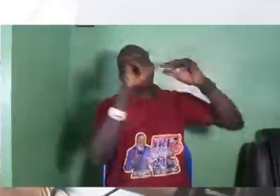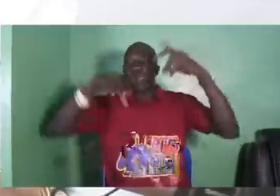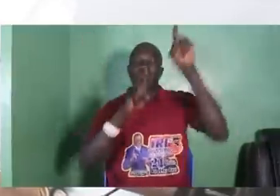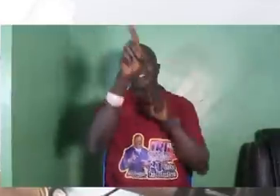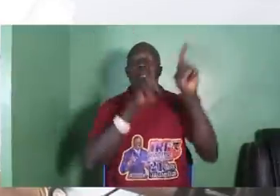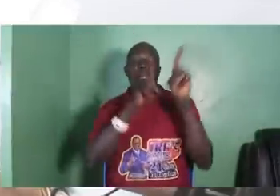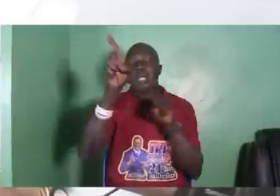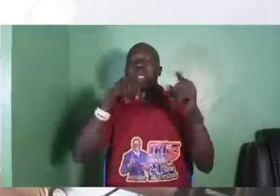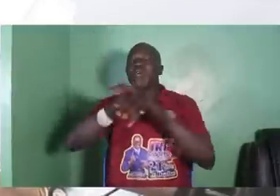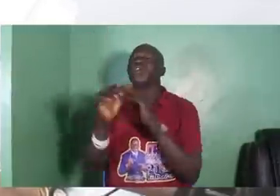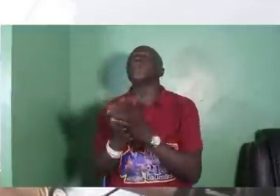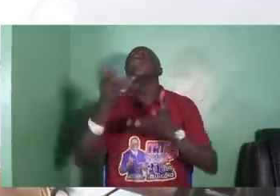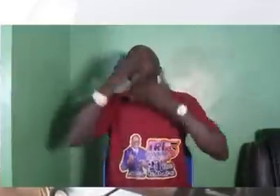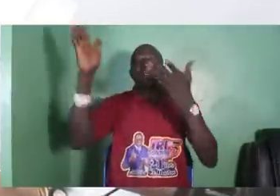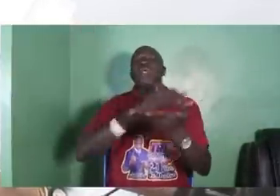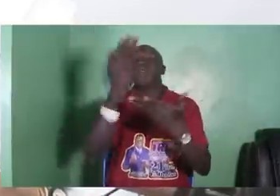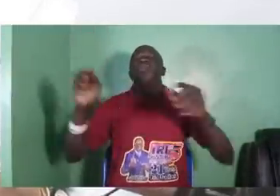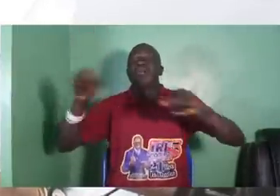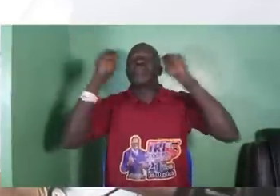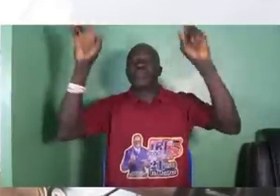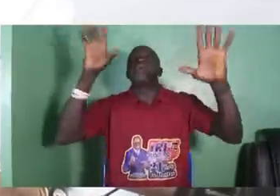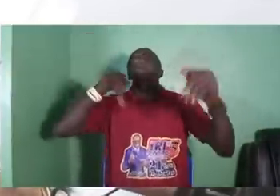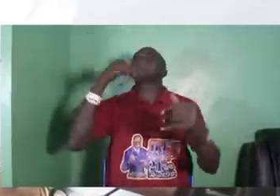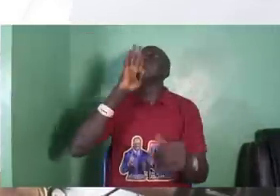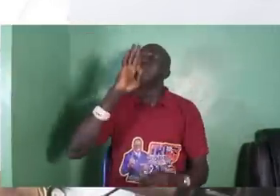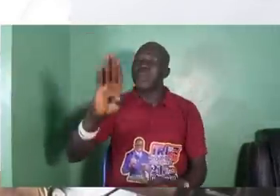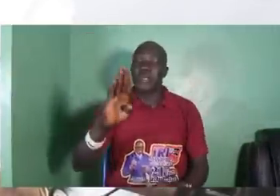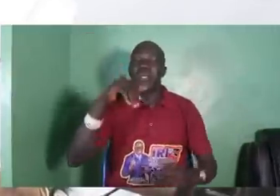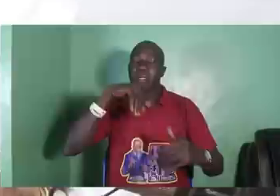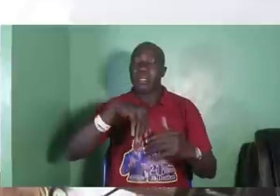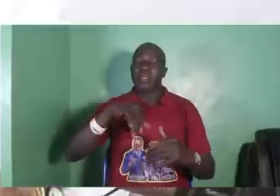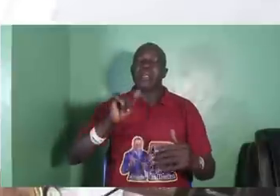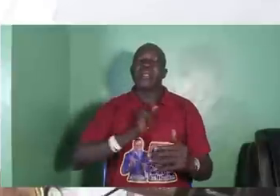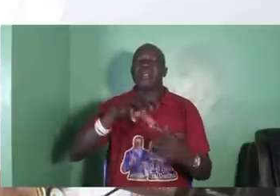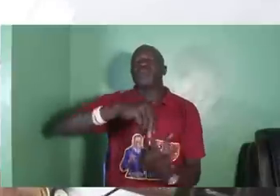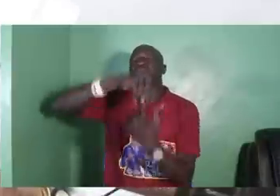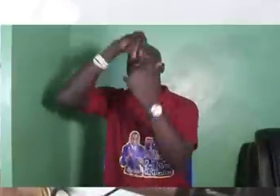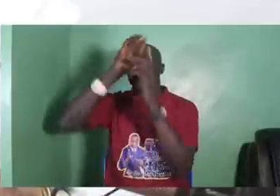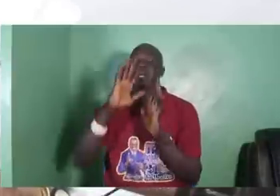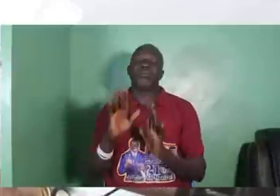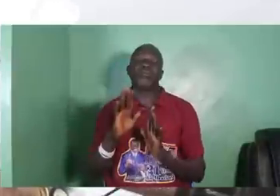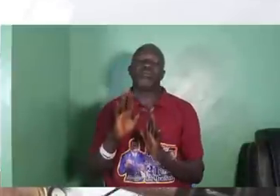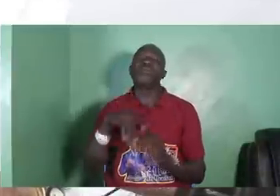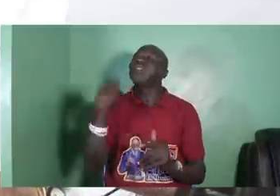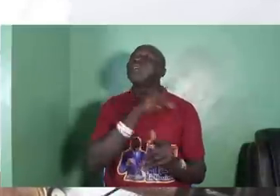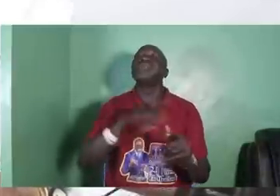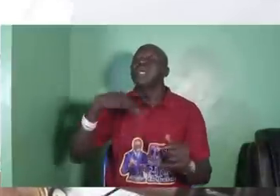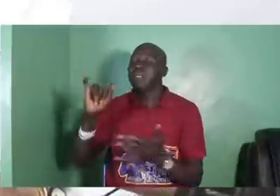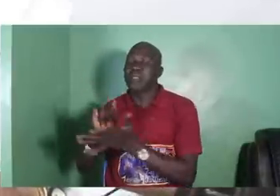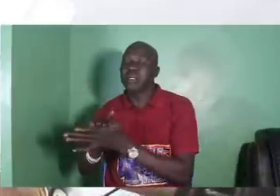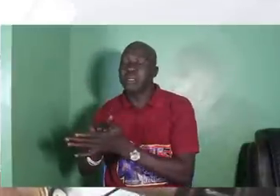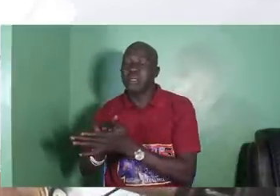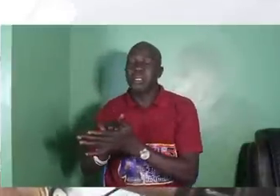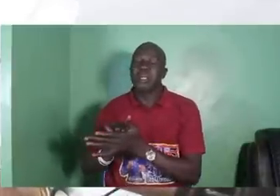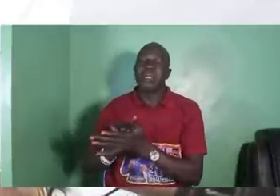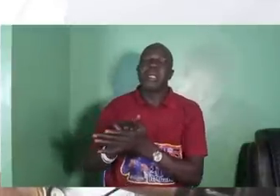ta, amen, wa kon haleluya, amen, be ni ori, amen, akosirele, this is special. Ola wi pe the Lord said